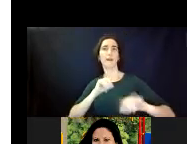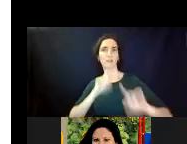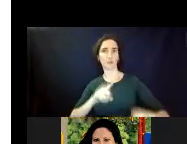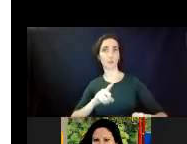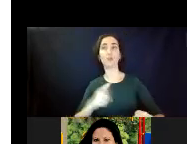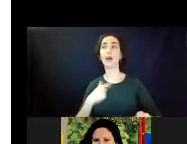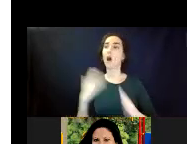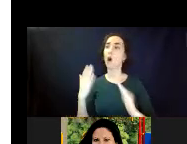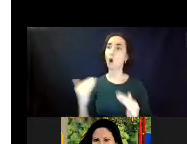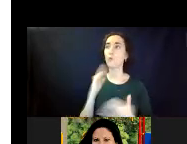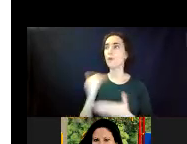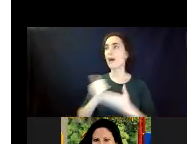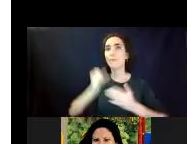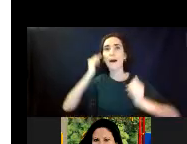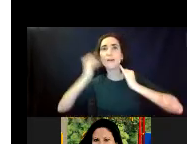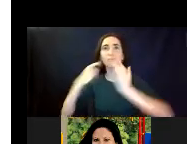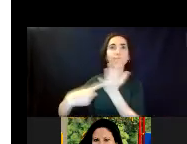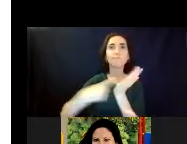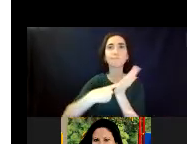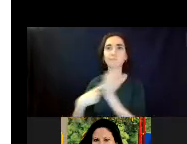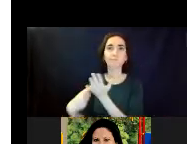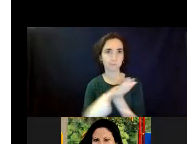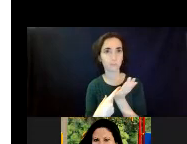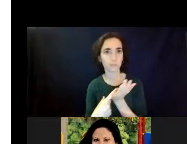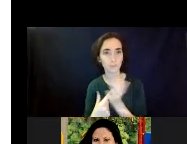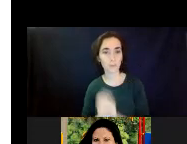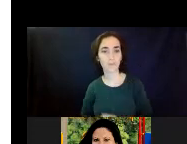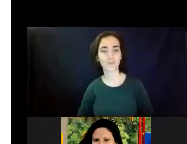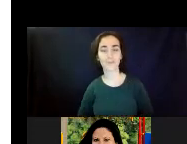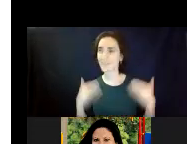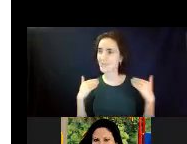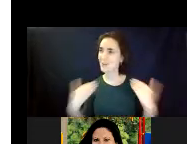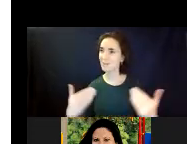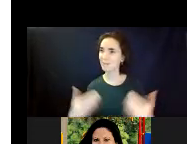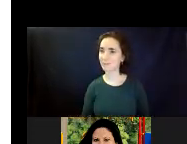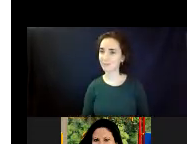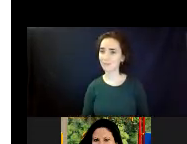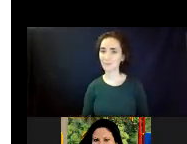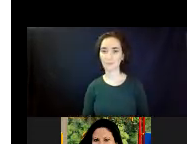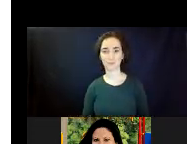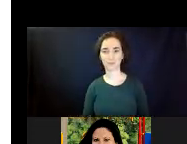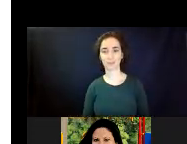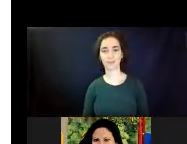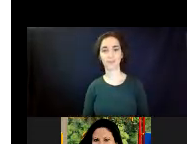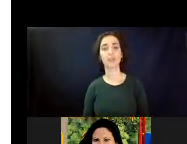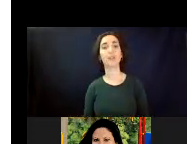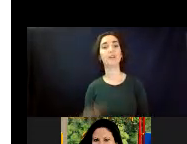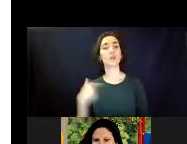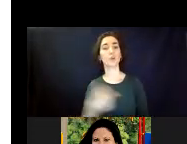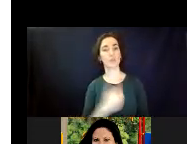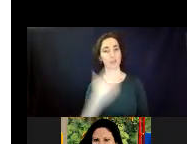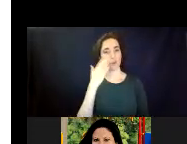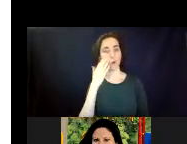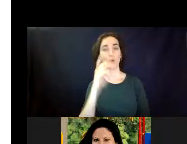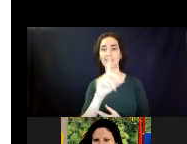give us ideas to discuss. So let's get started. We know that disability is